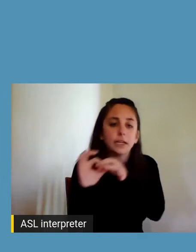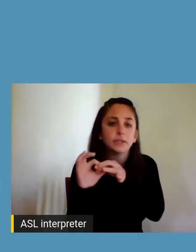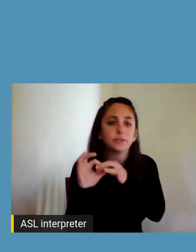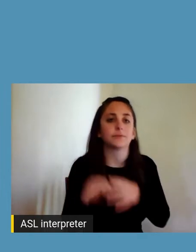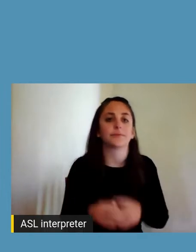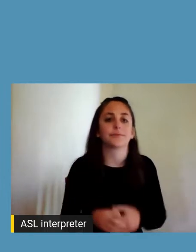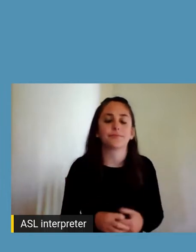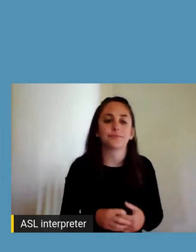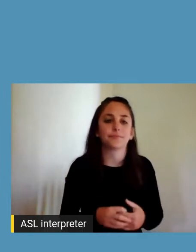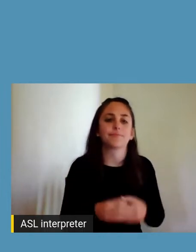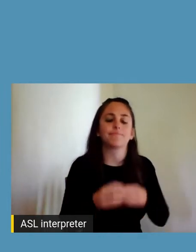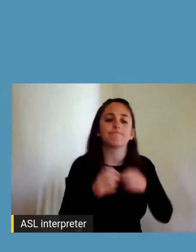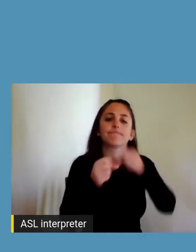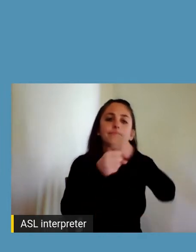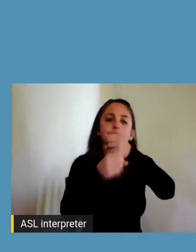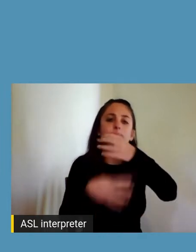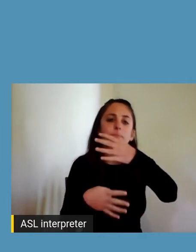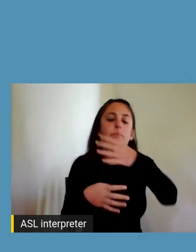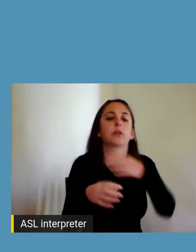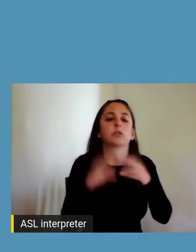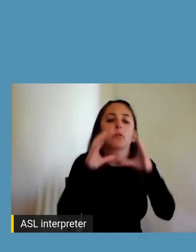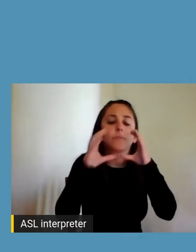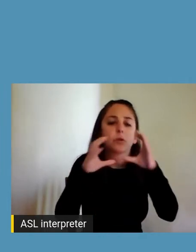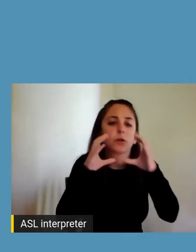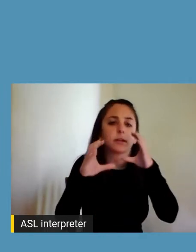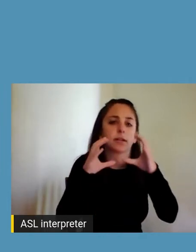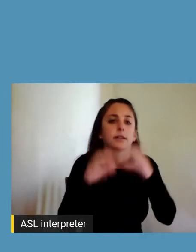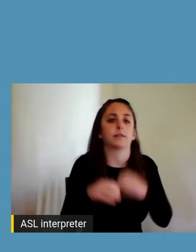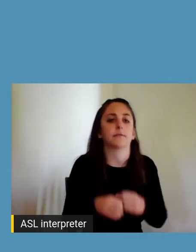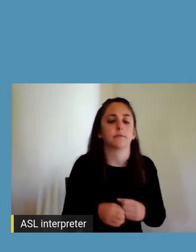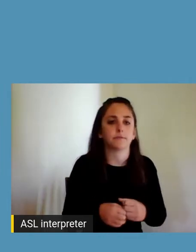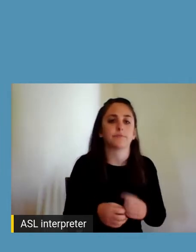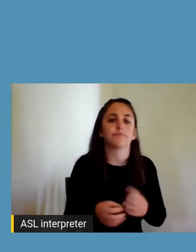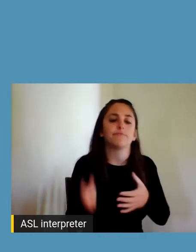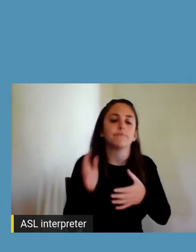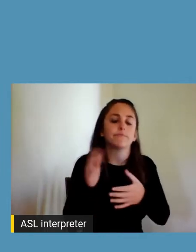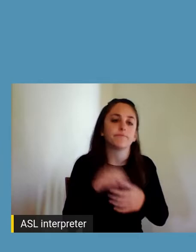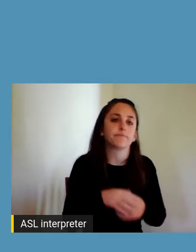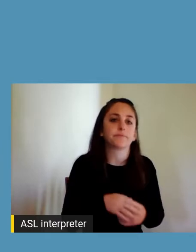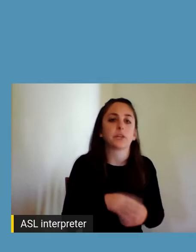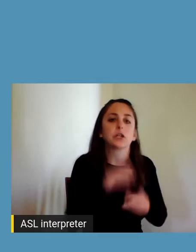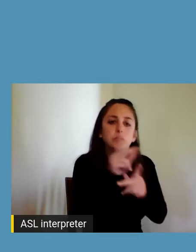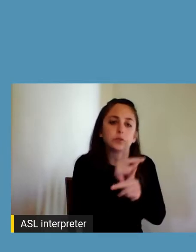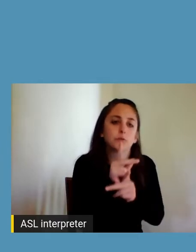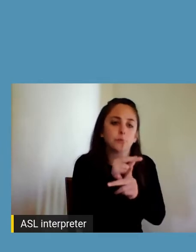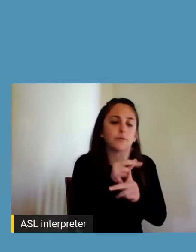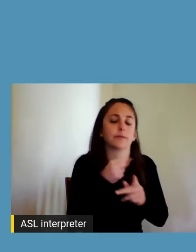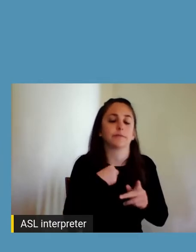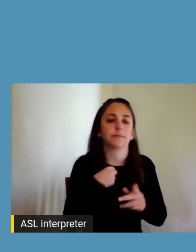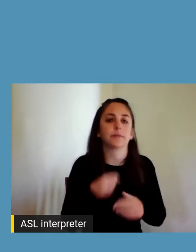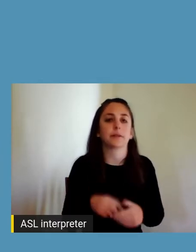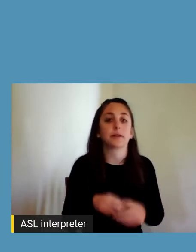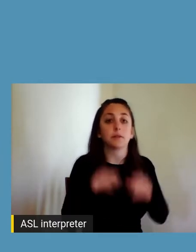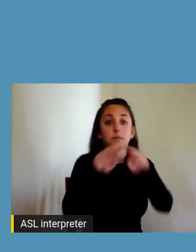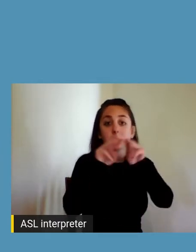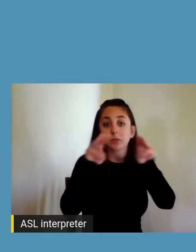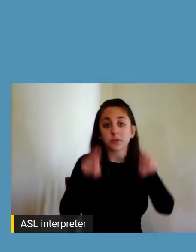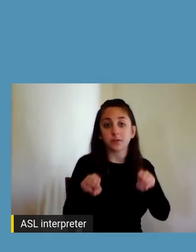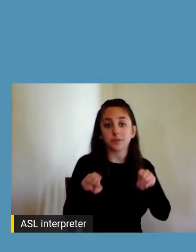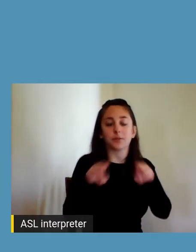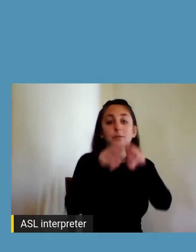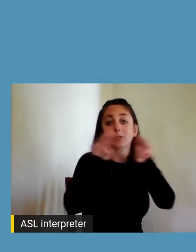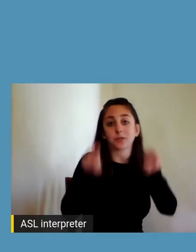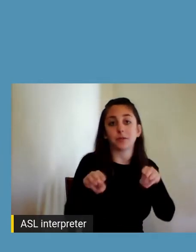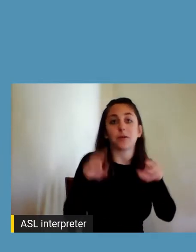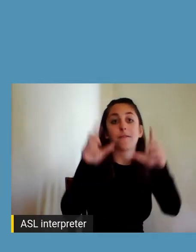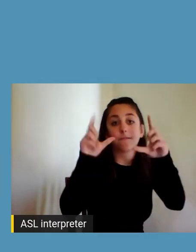So all the tactics in communications I supervise and oversee. My museum is, again, the Museum of Photographic Arts. We're